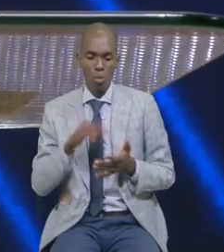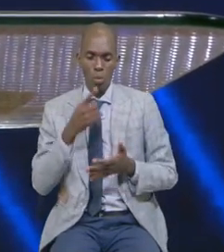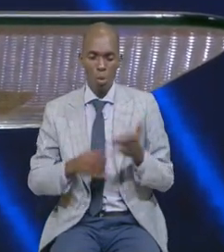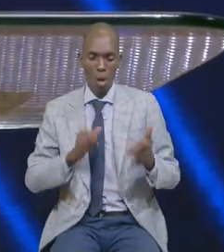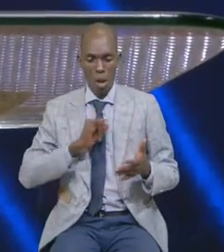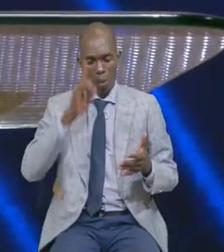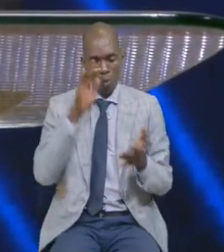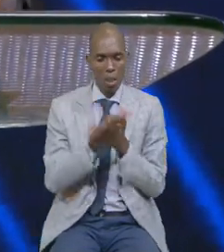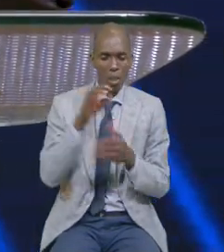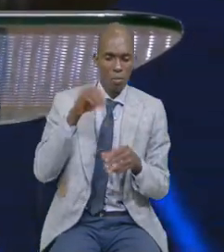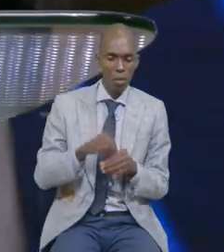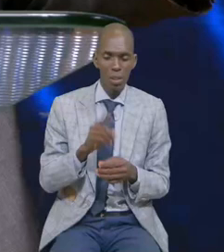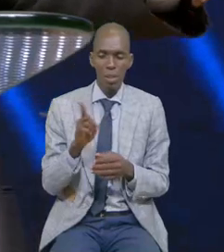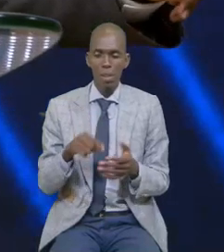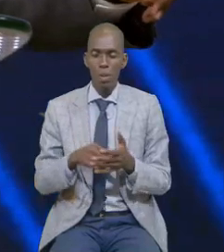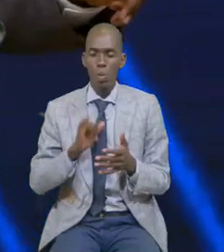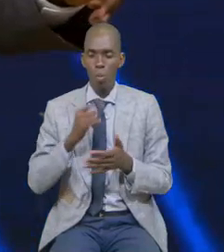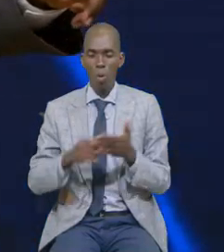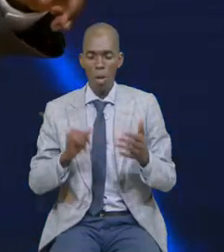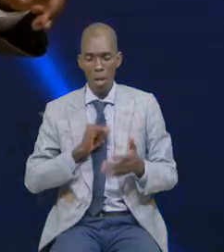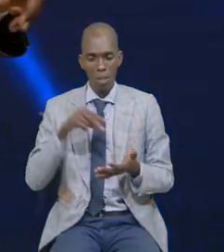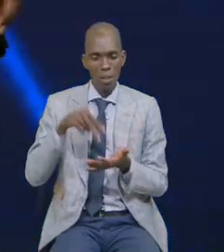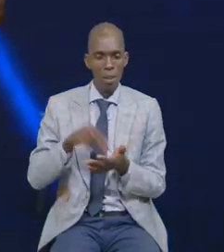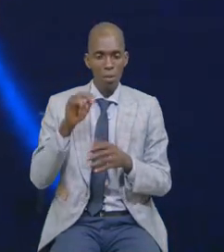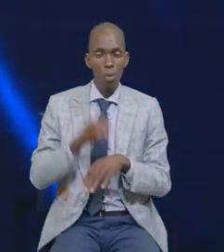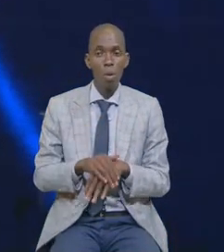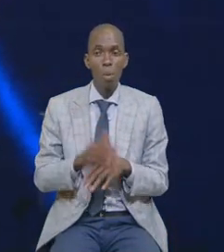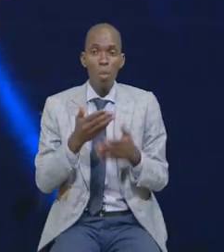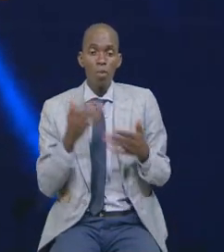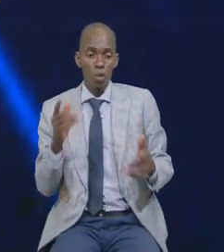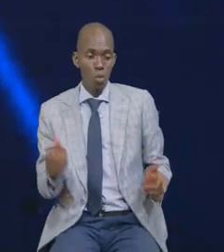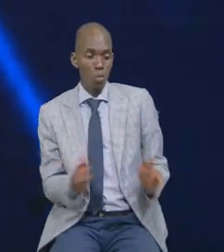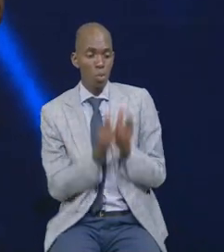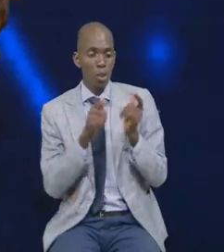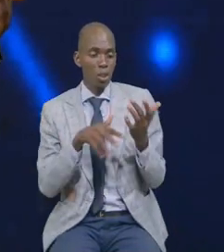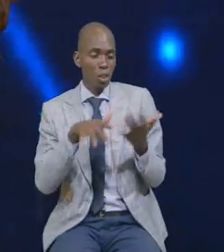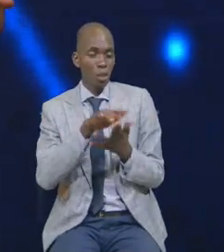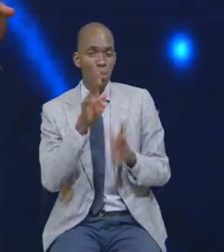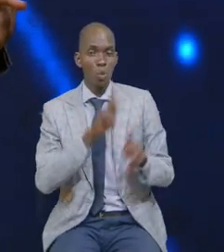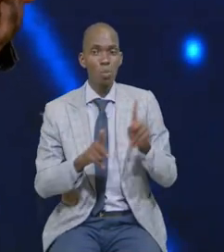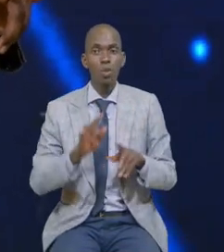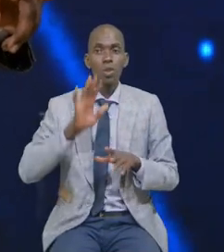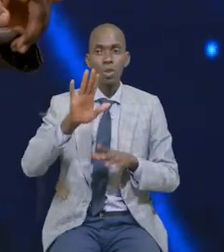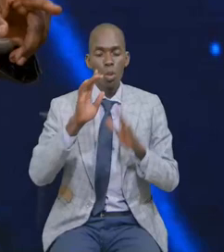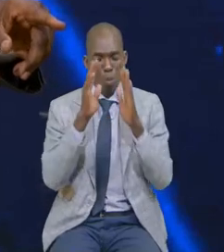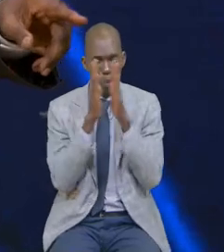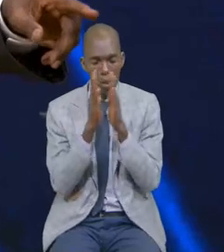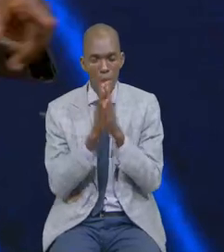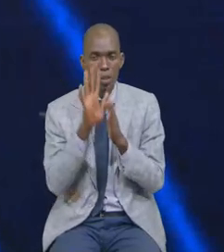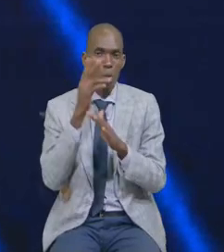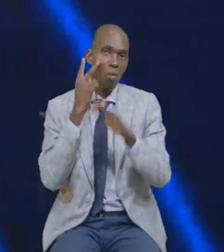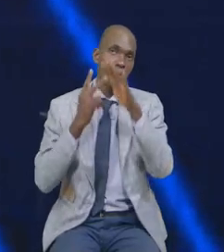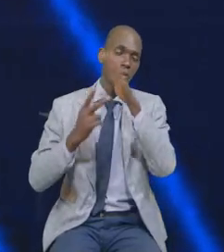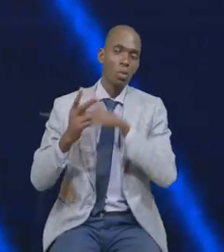where you are going to stand, before you meet those people, your prayers, your commitment, your vision, and